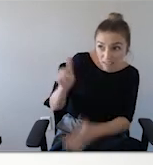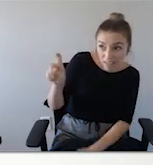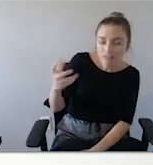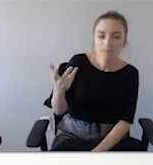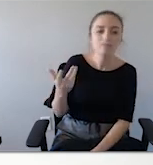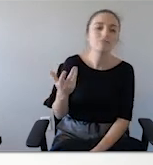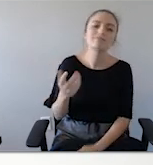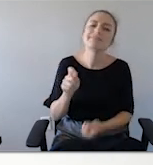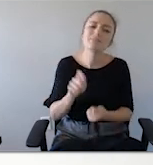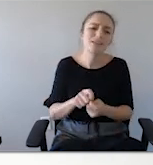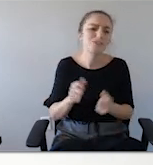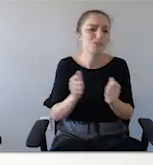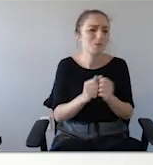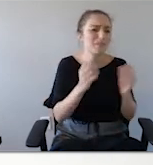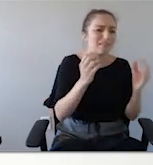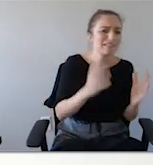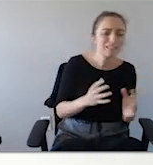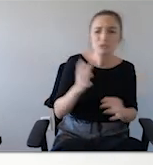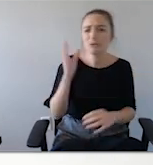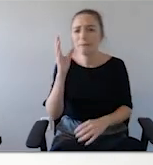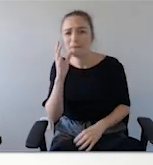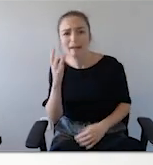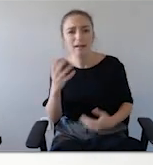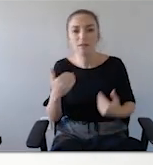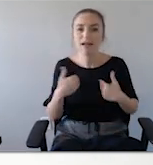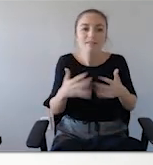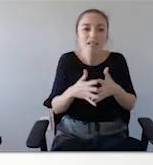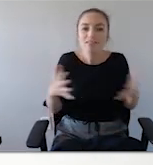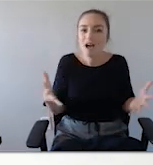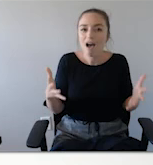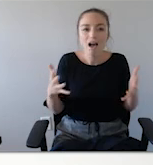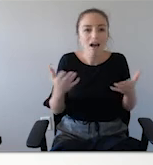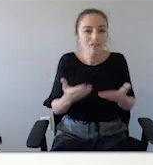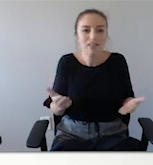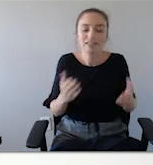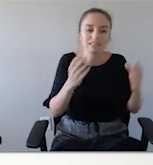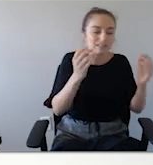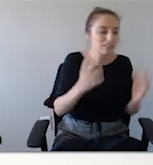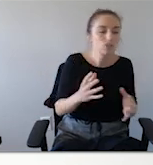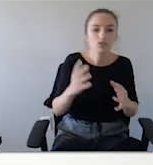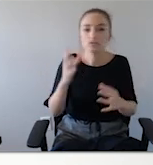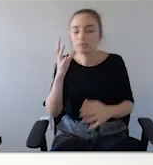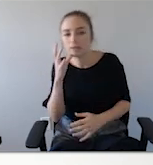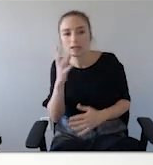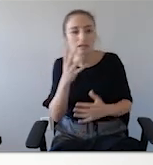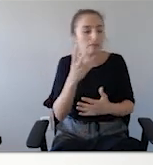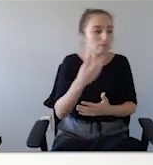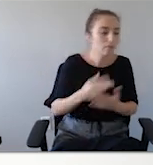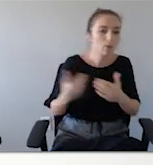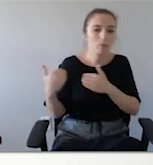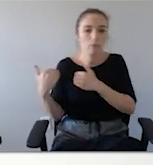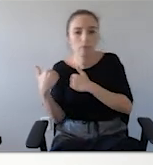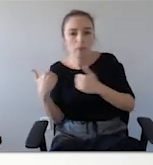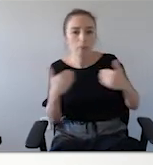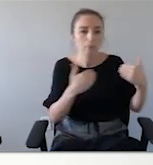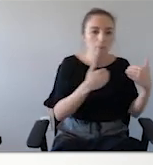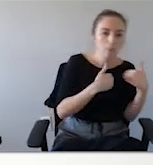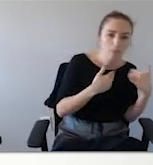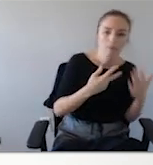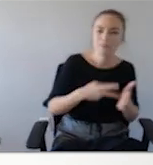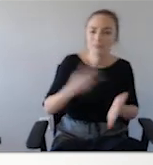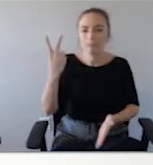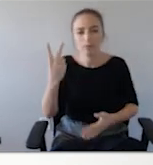clients are teachers, OTs, PTs. Don't ever assume that because you work for the system, you